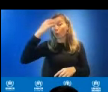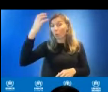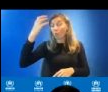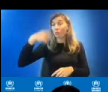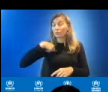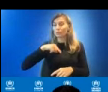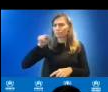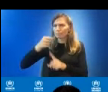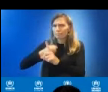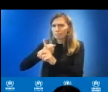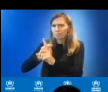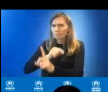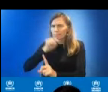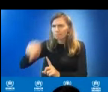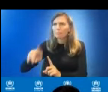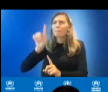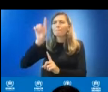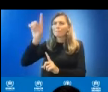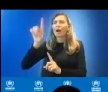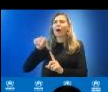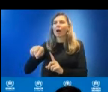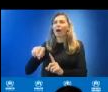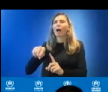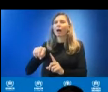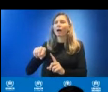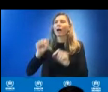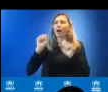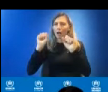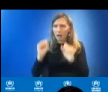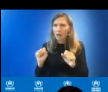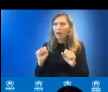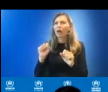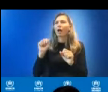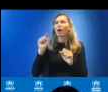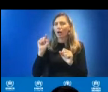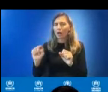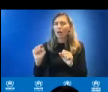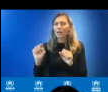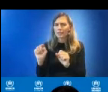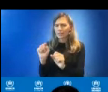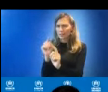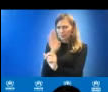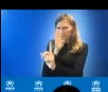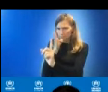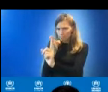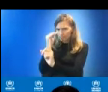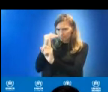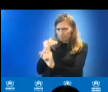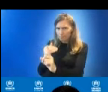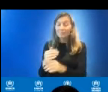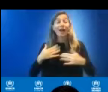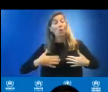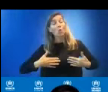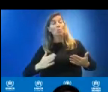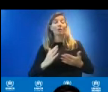lot of useful ways to complement our work and also to use existing work. And I think the same goes for organizations